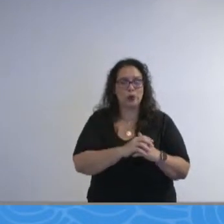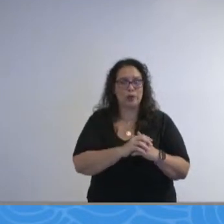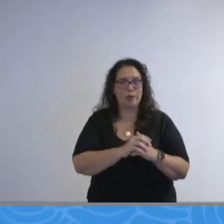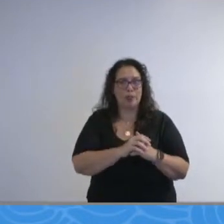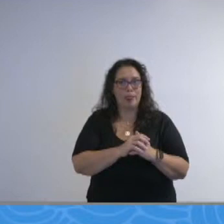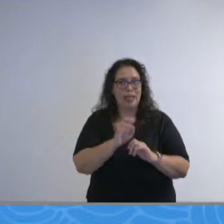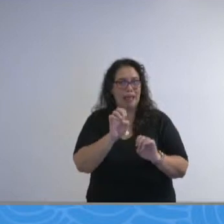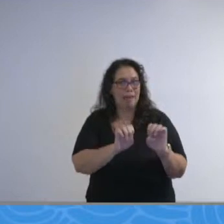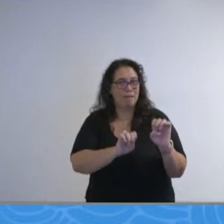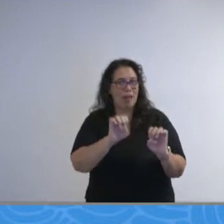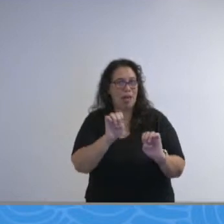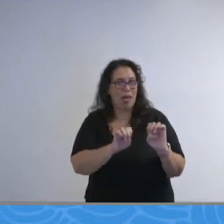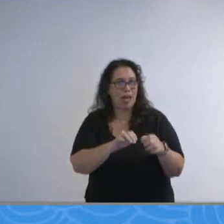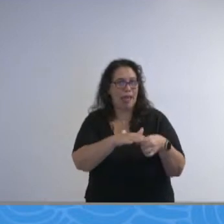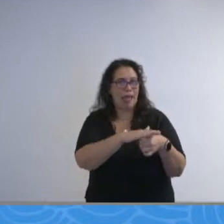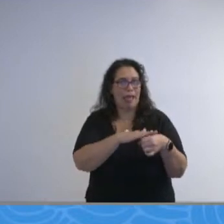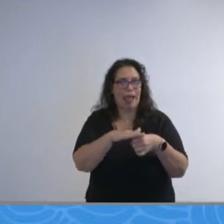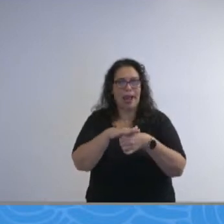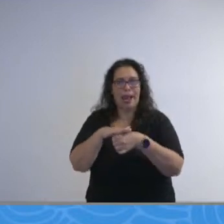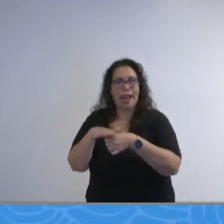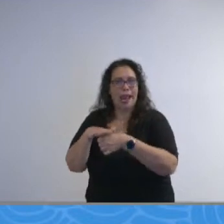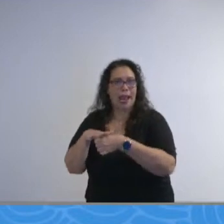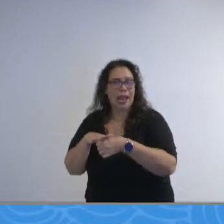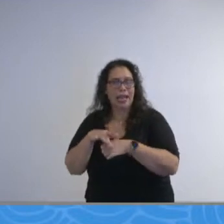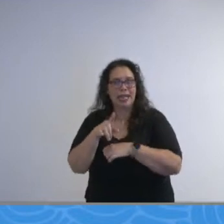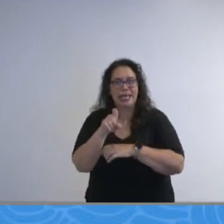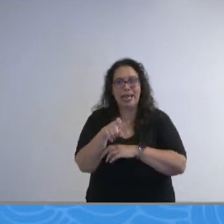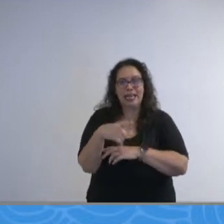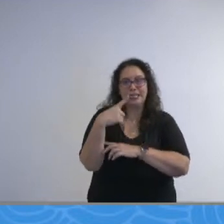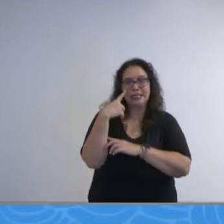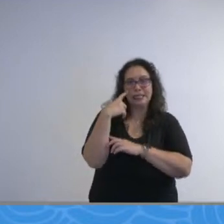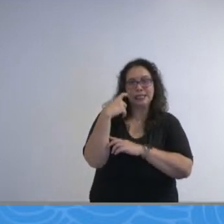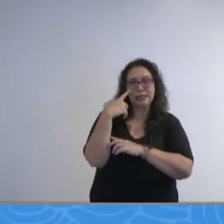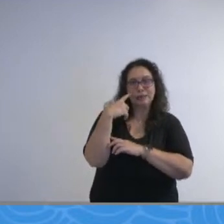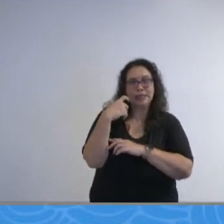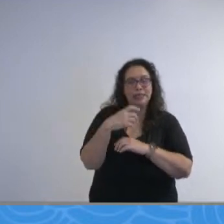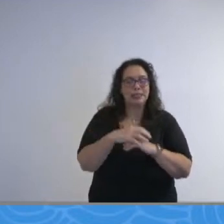evaluate the areas where need is suspected,